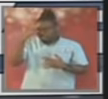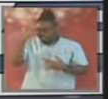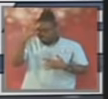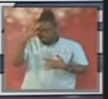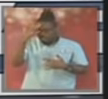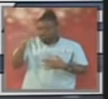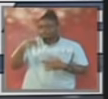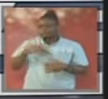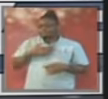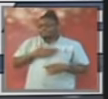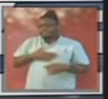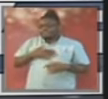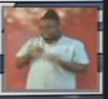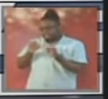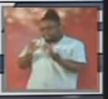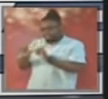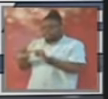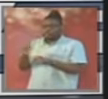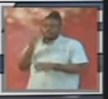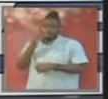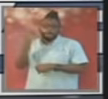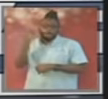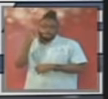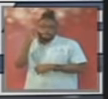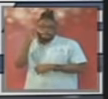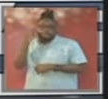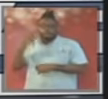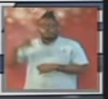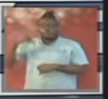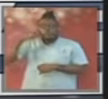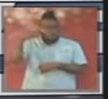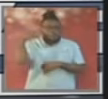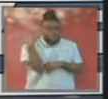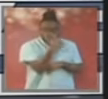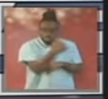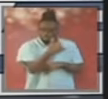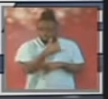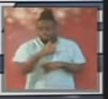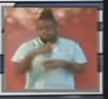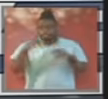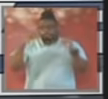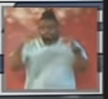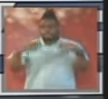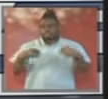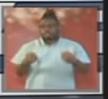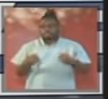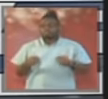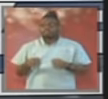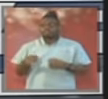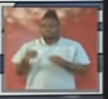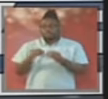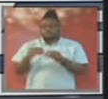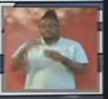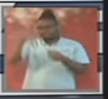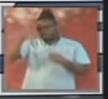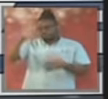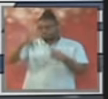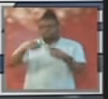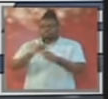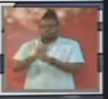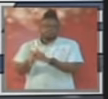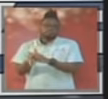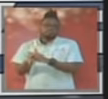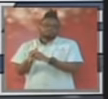home and contact the Ministry of Health's hotline. Further information on COVID-19 and the management of this